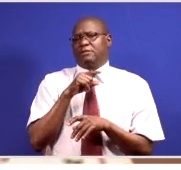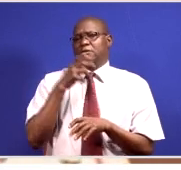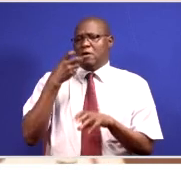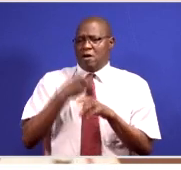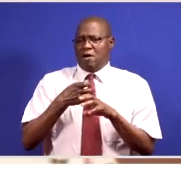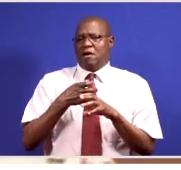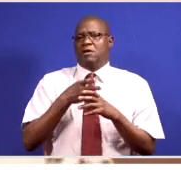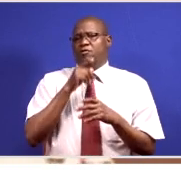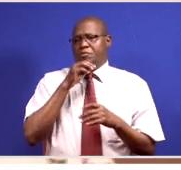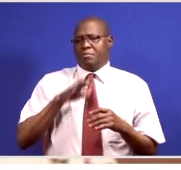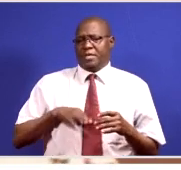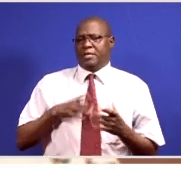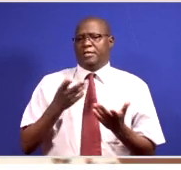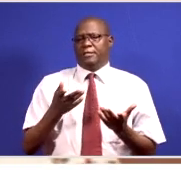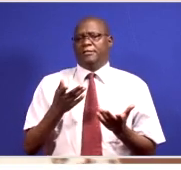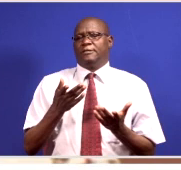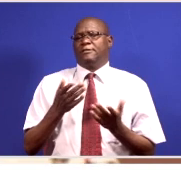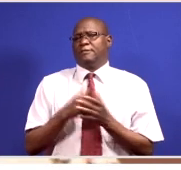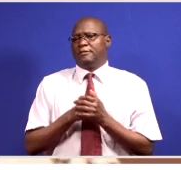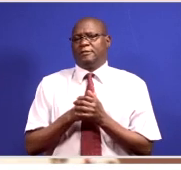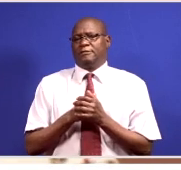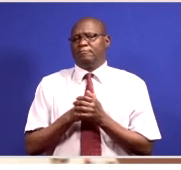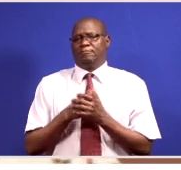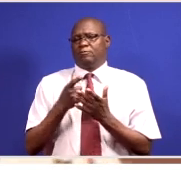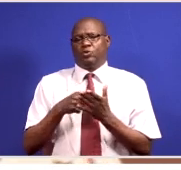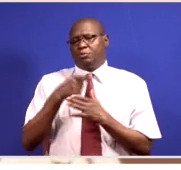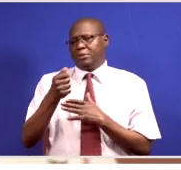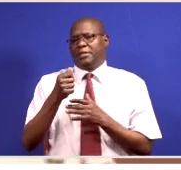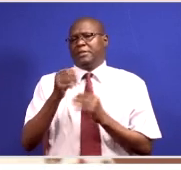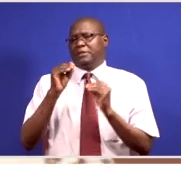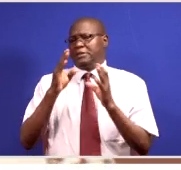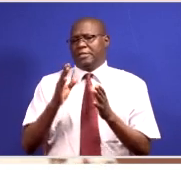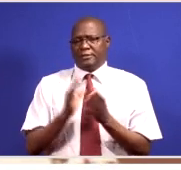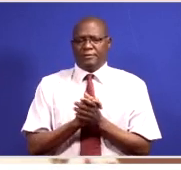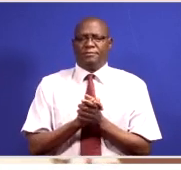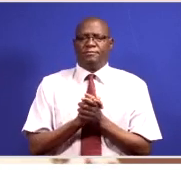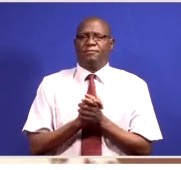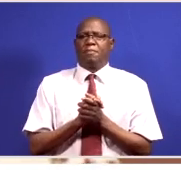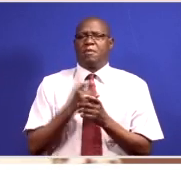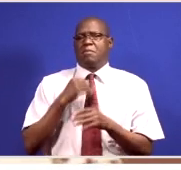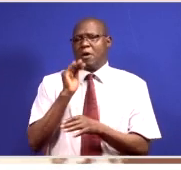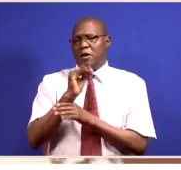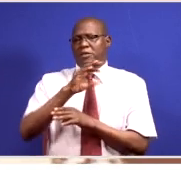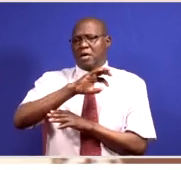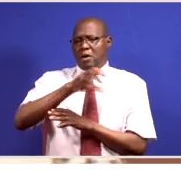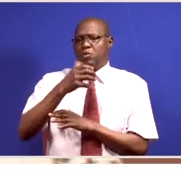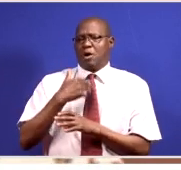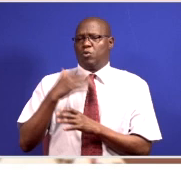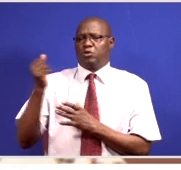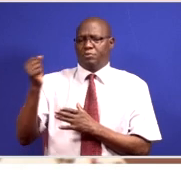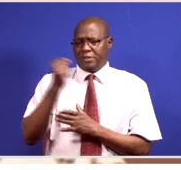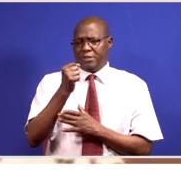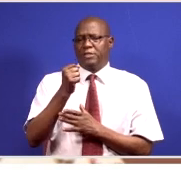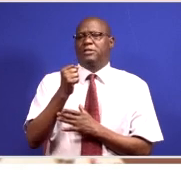kuweza kusimamia mwalimu wa wazazi aweze kulipa kutoa ile fedha. Kwa hivyo ningehimiza kaunti yetu ilete walimu wengi wa